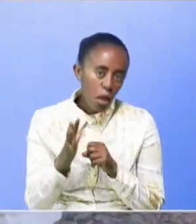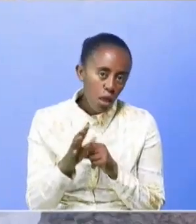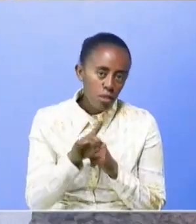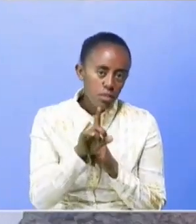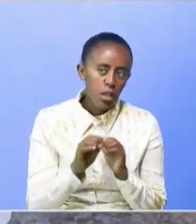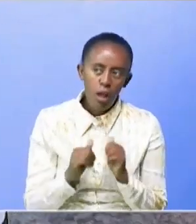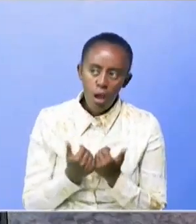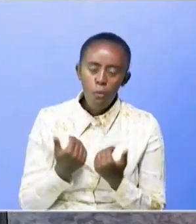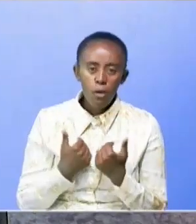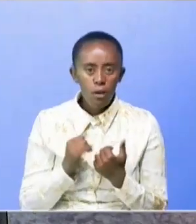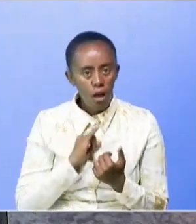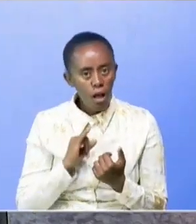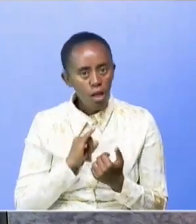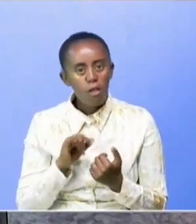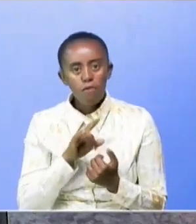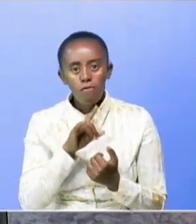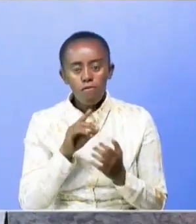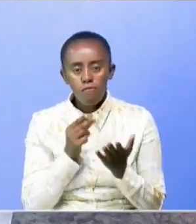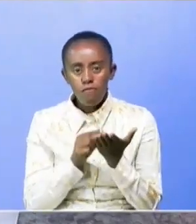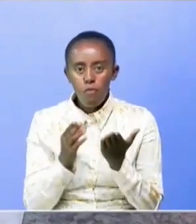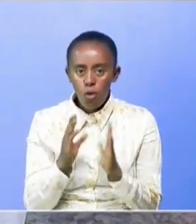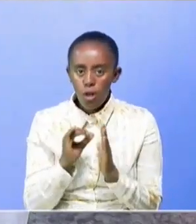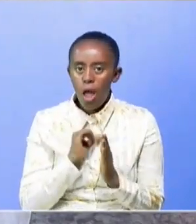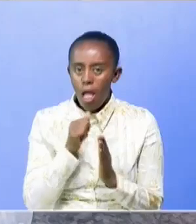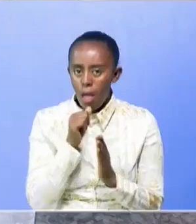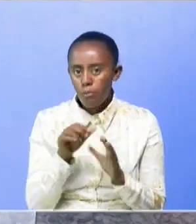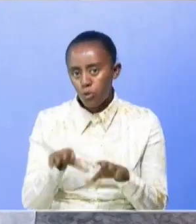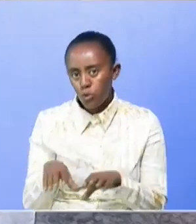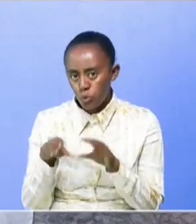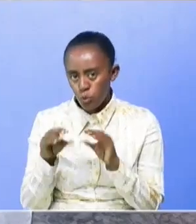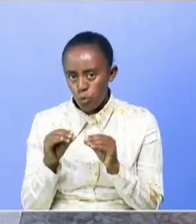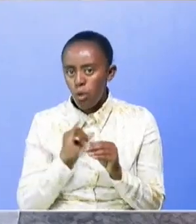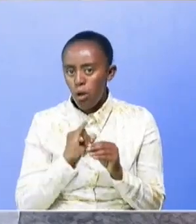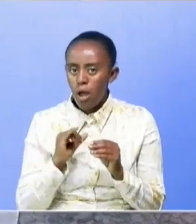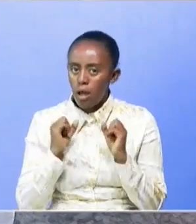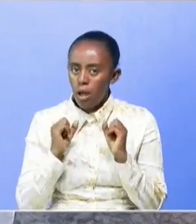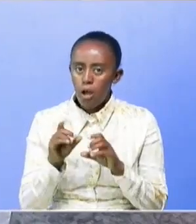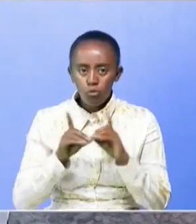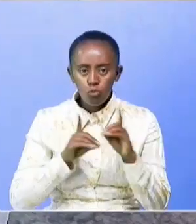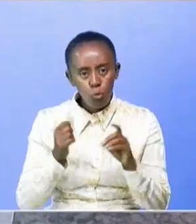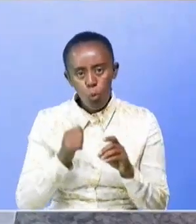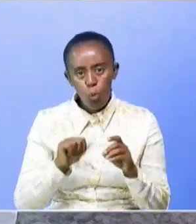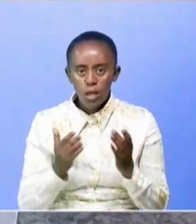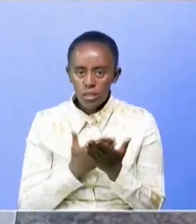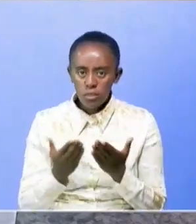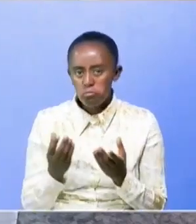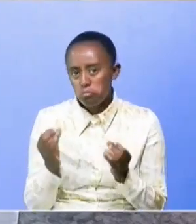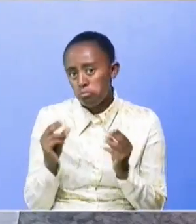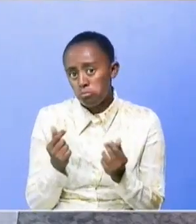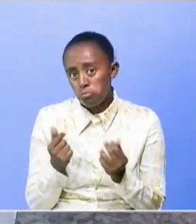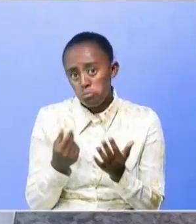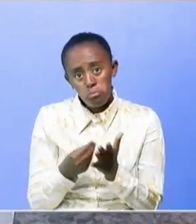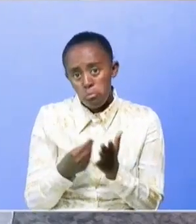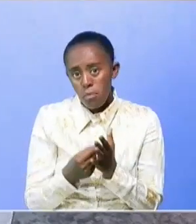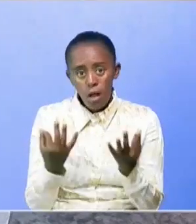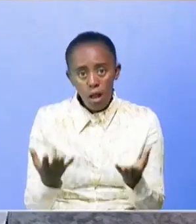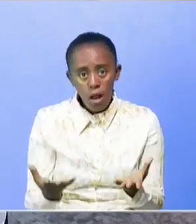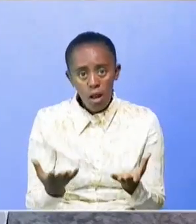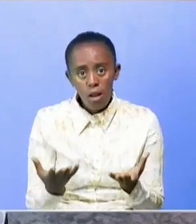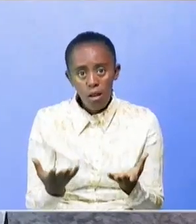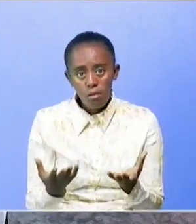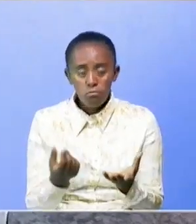I volunteer? I am a student. I can't do anything. I don't have money. I don't have the